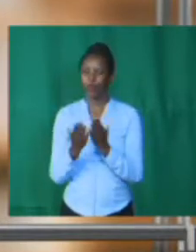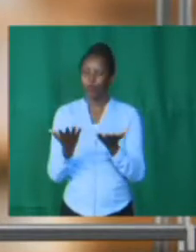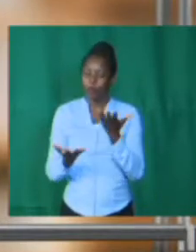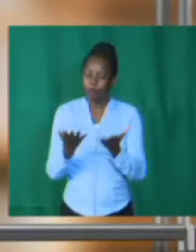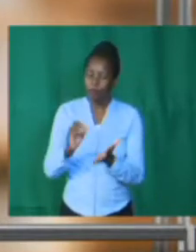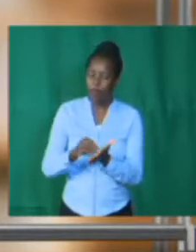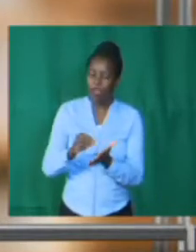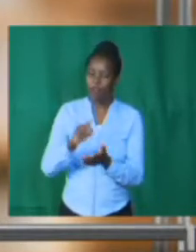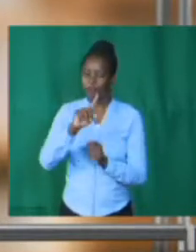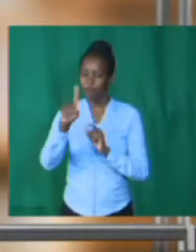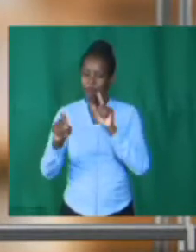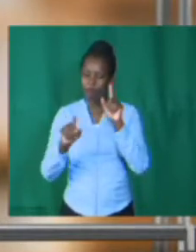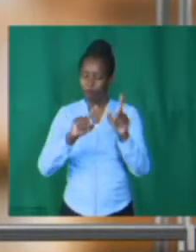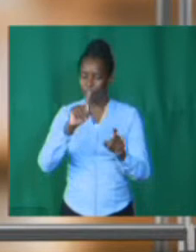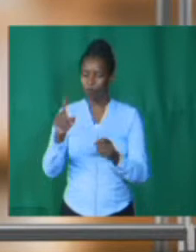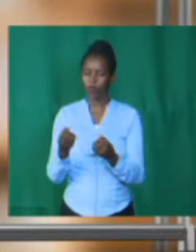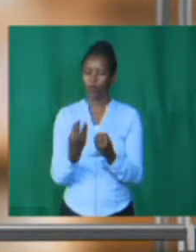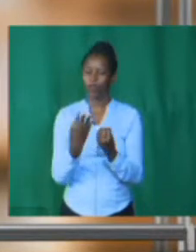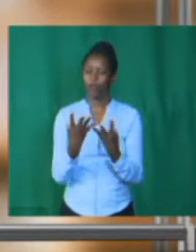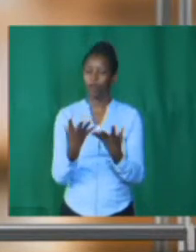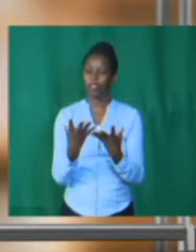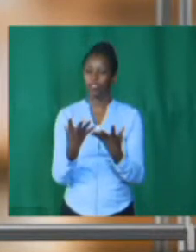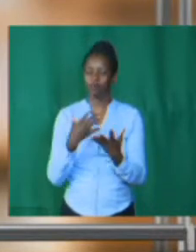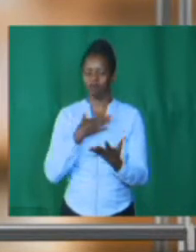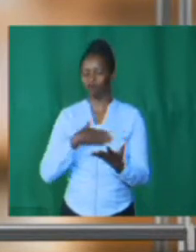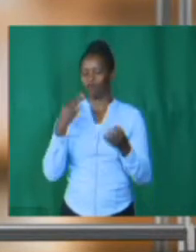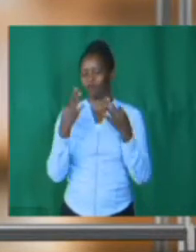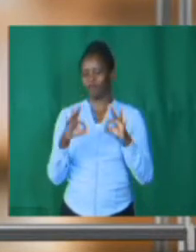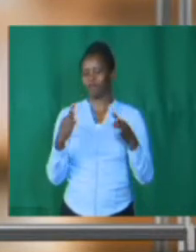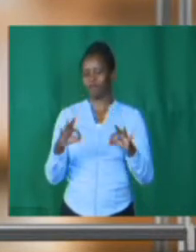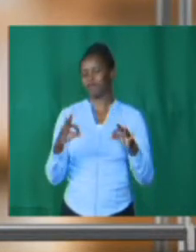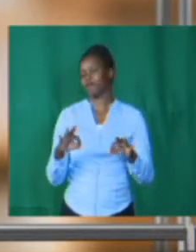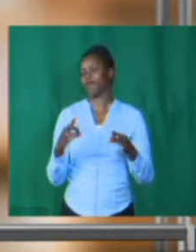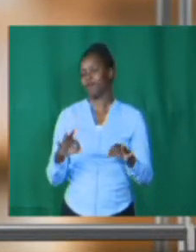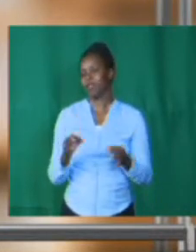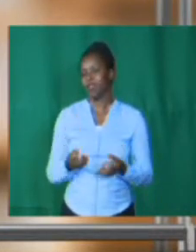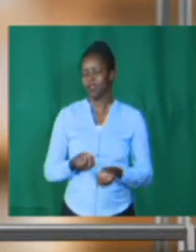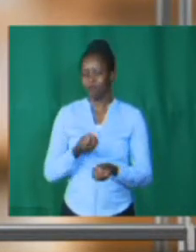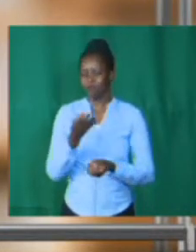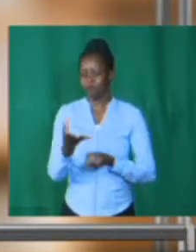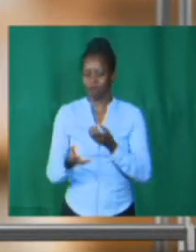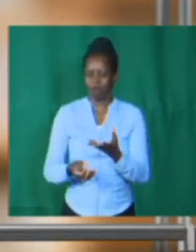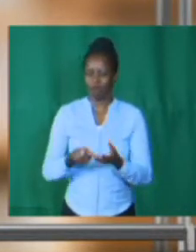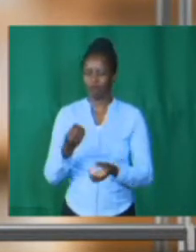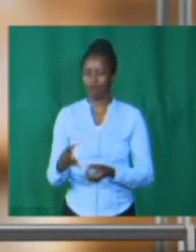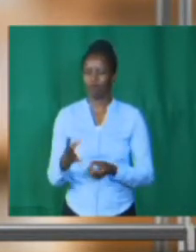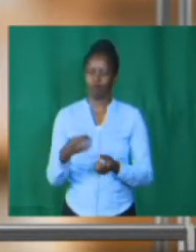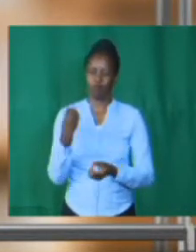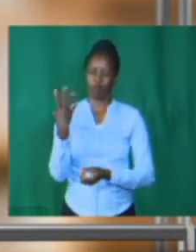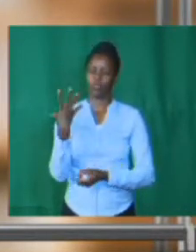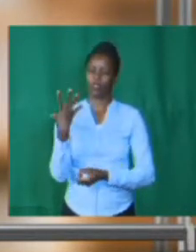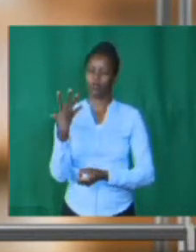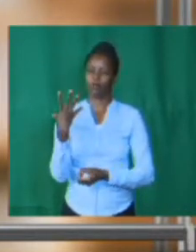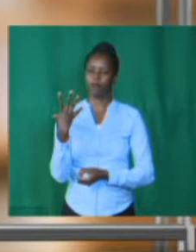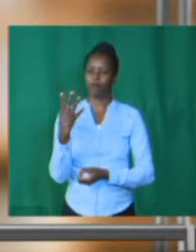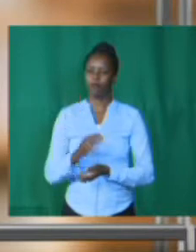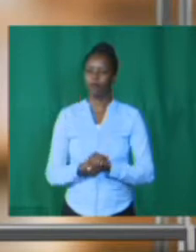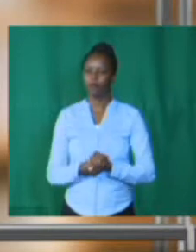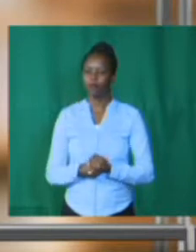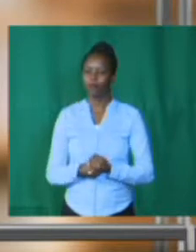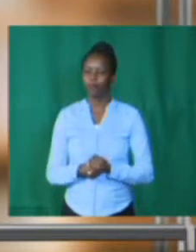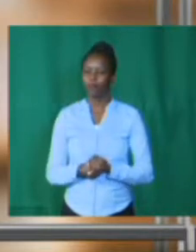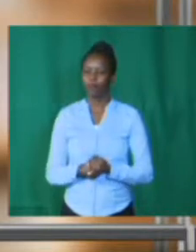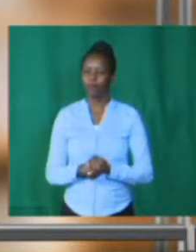your mathematics lesson, feel free to send us any questions that you might have on our WhatsApp line or on